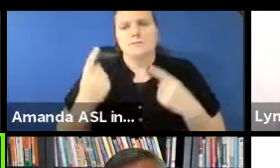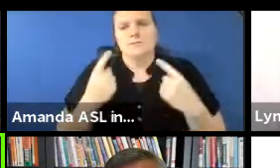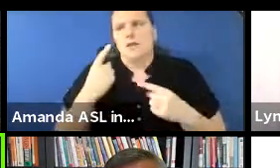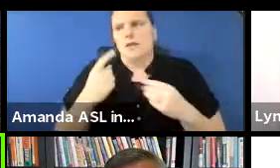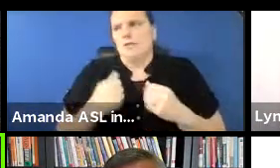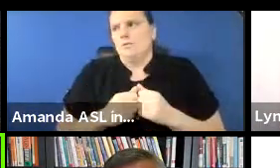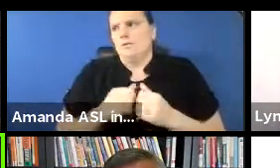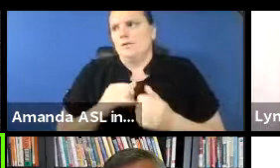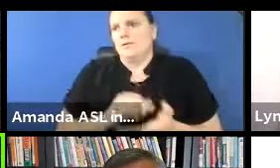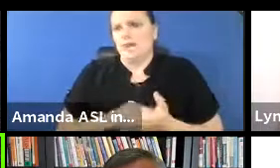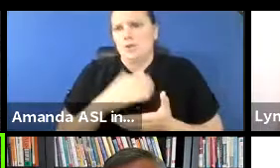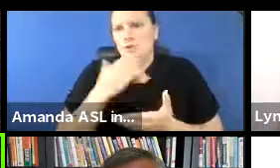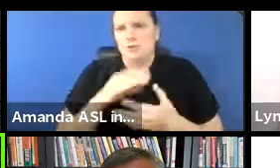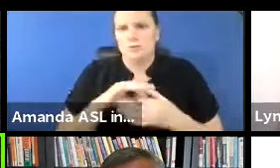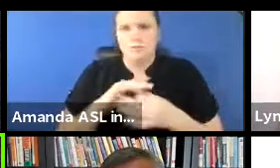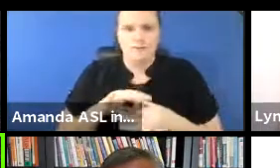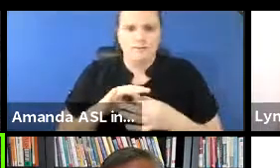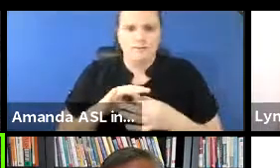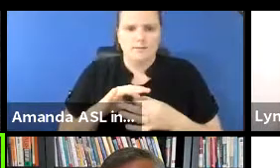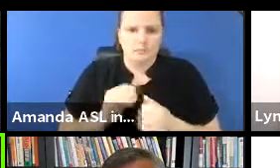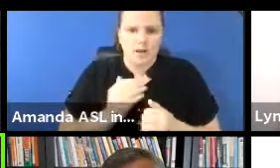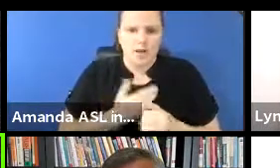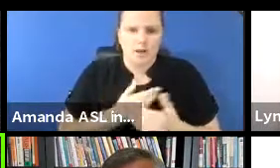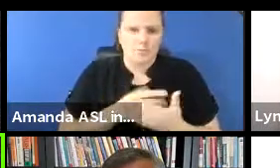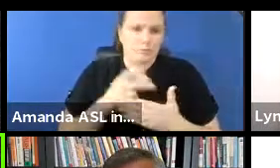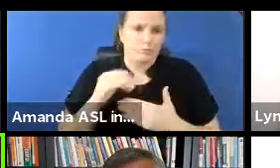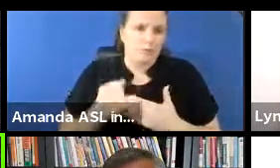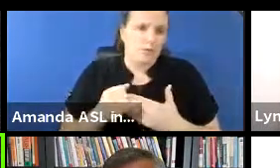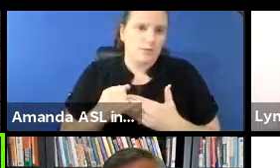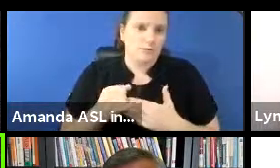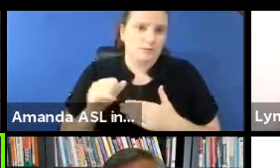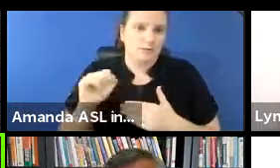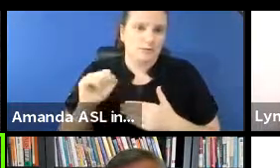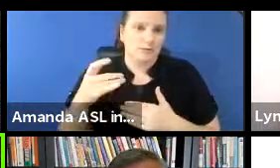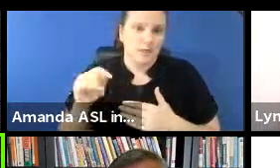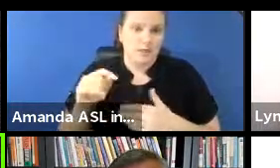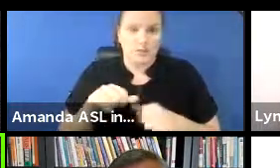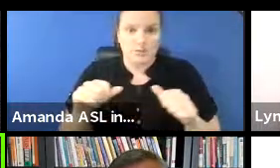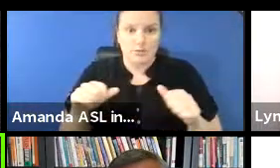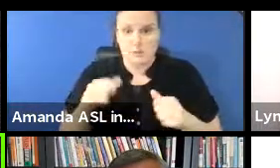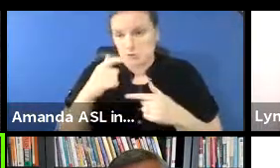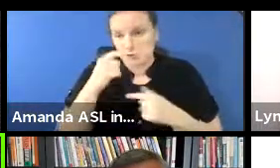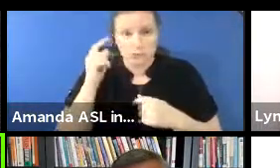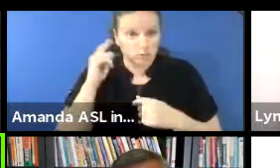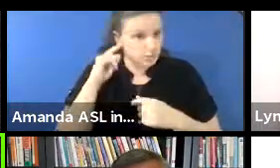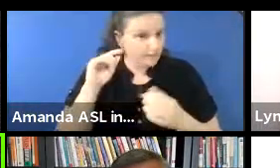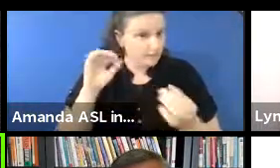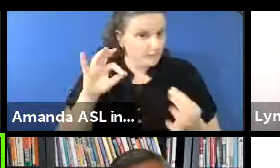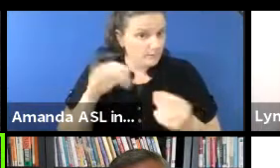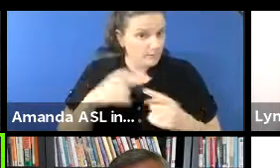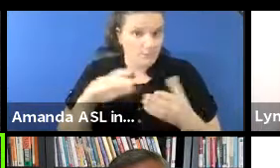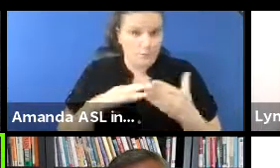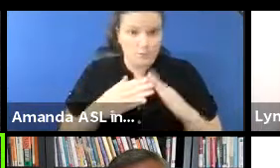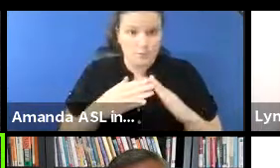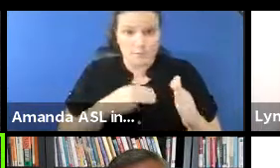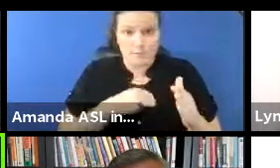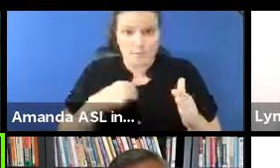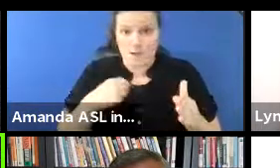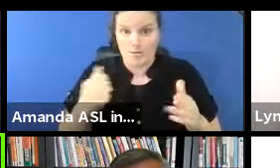good relationship between our project site area. So interested to hear input on that as well from community members and